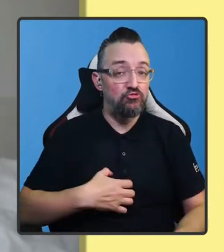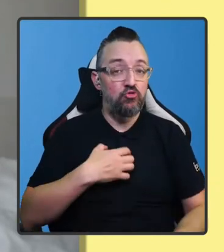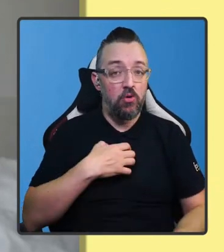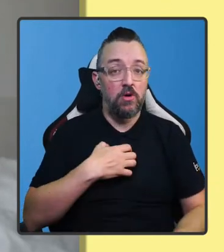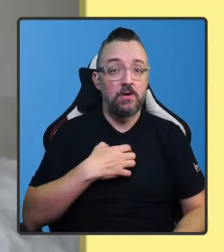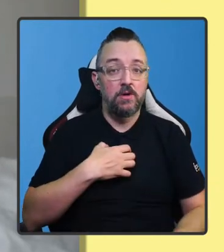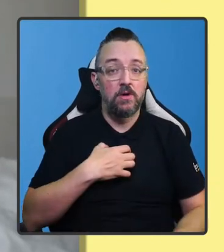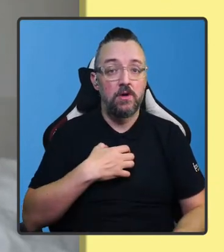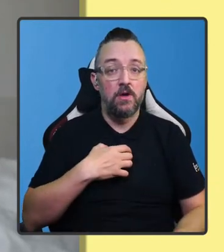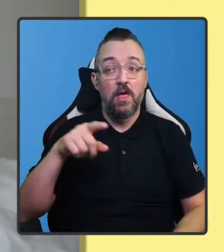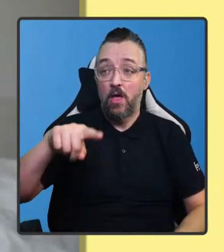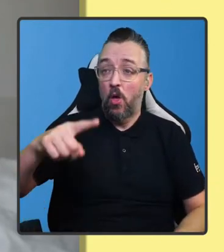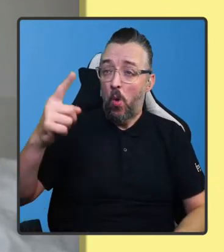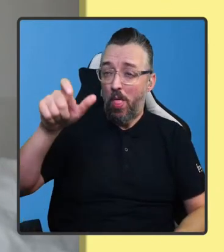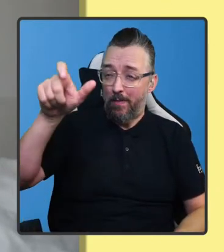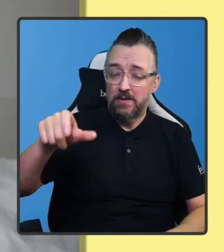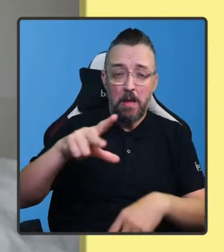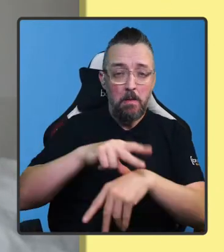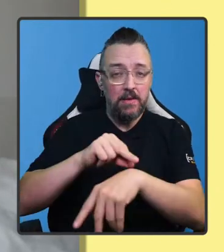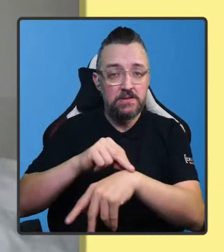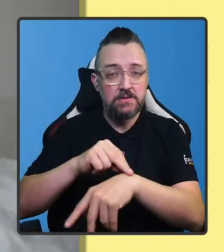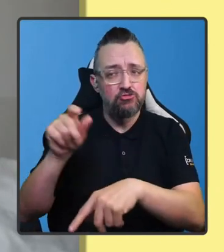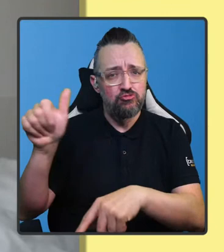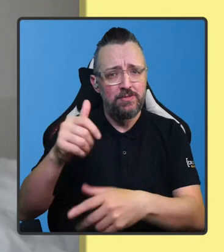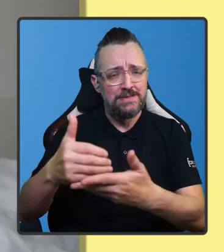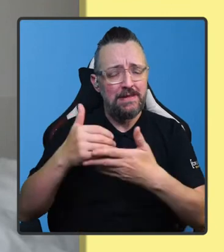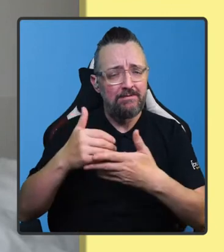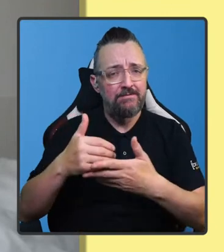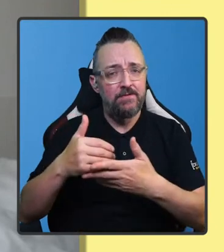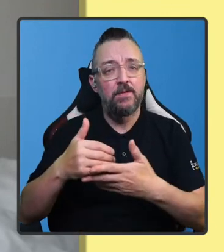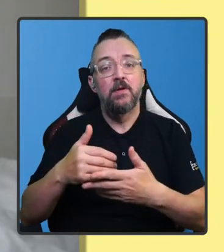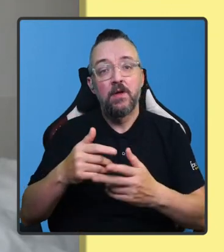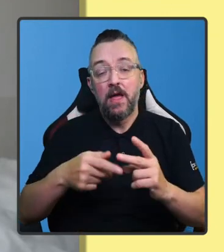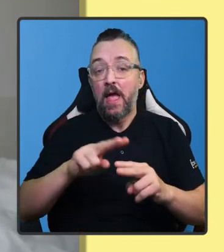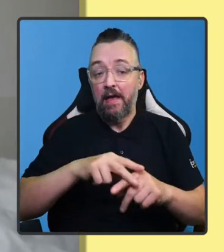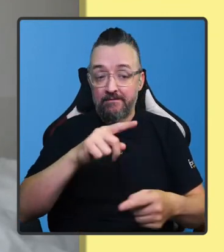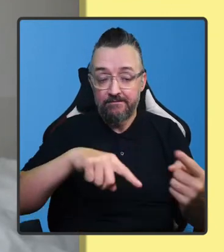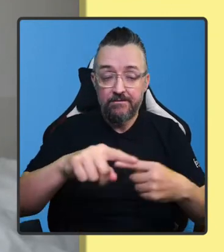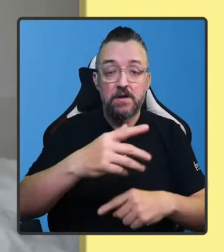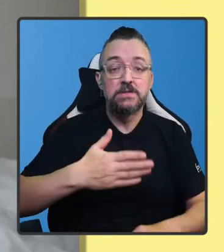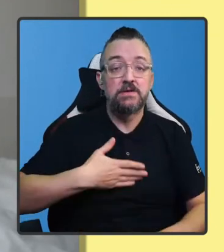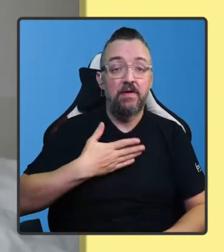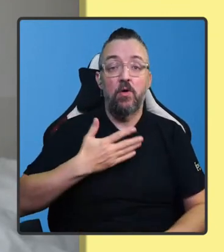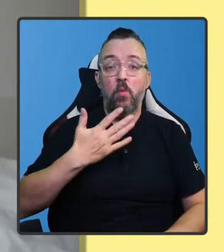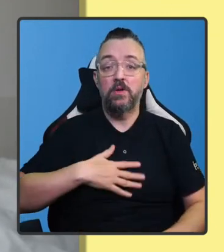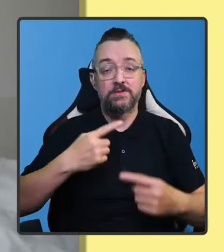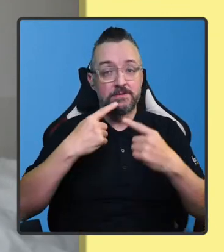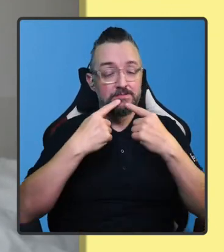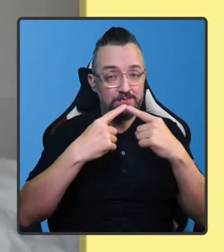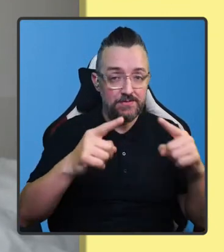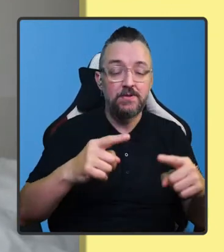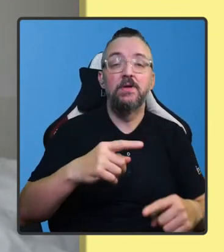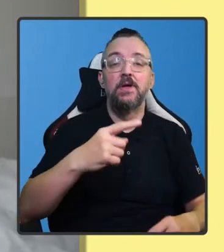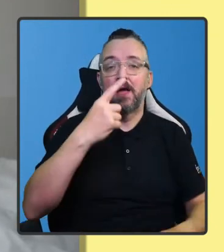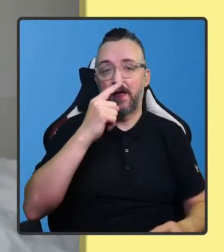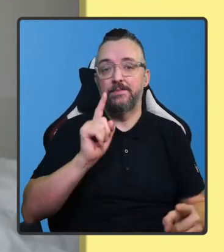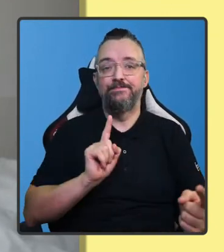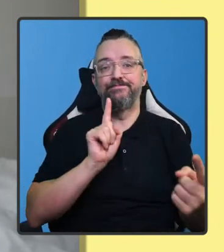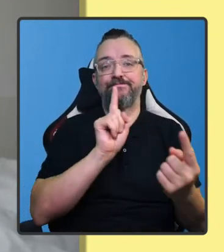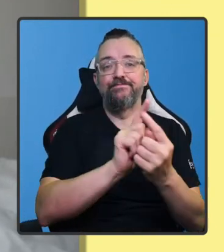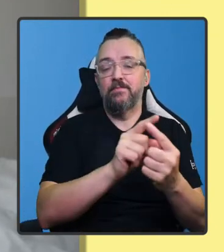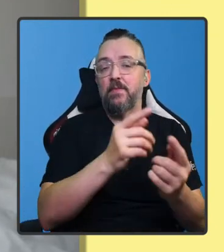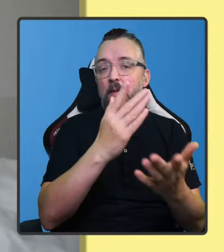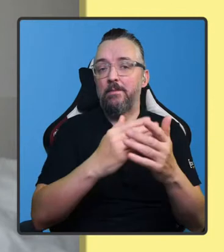safety. We need to ensure that if survivors want to disclose any information, that they have someone that they can fully trust to be